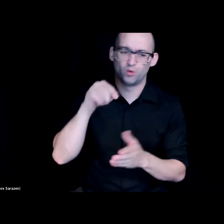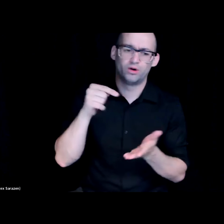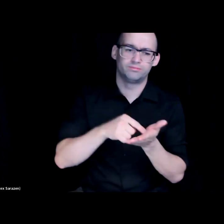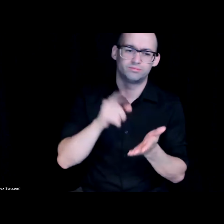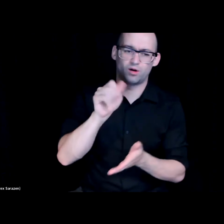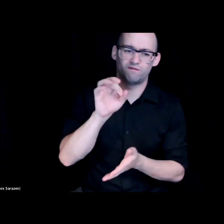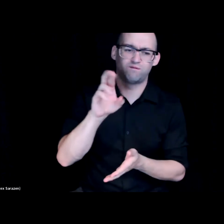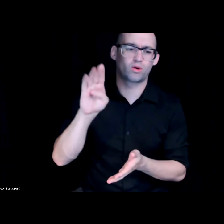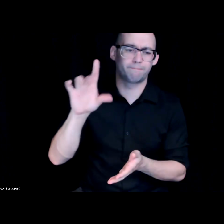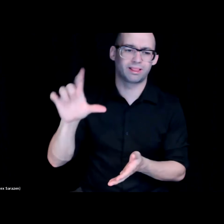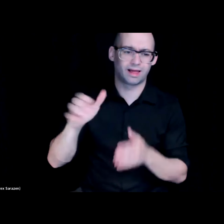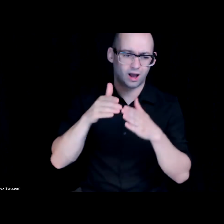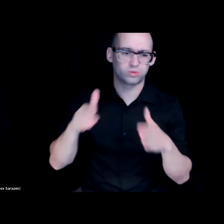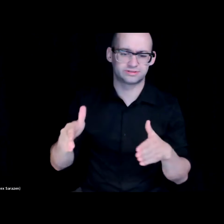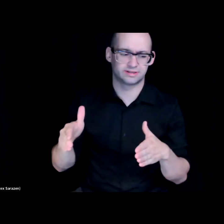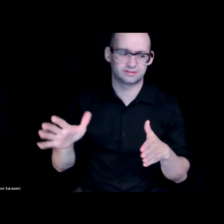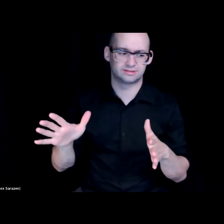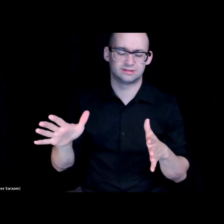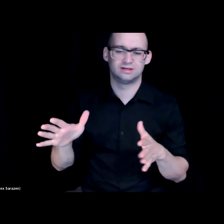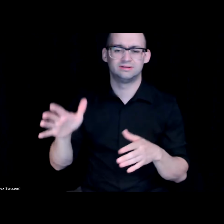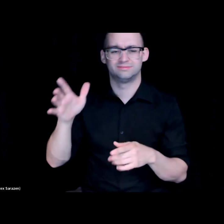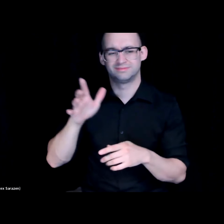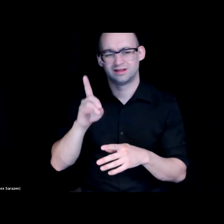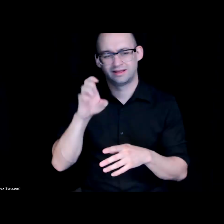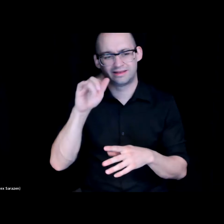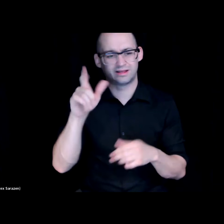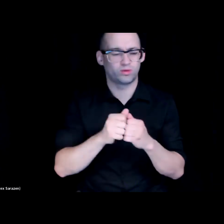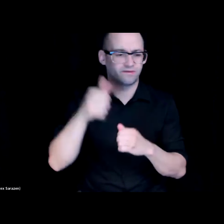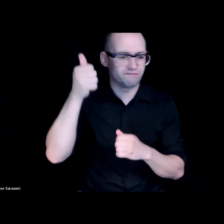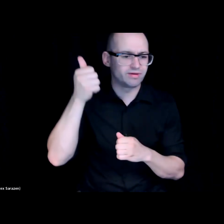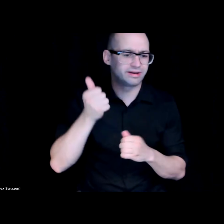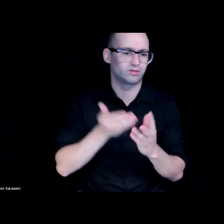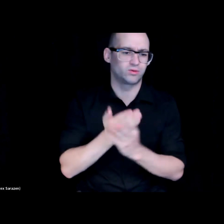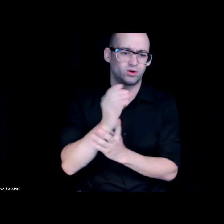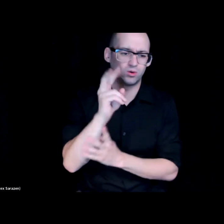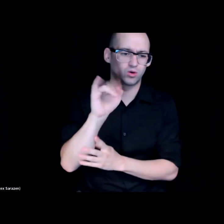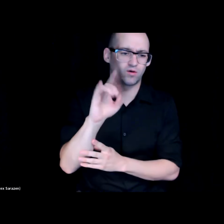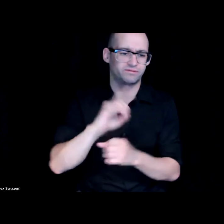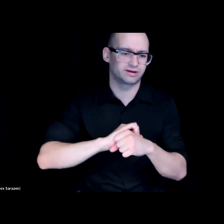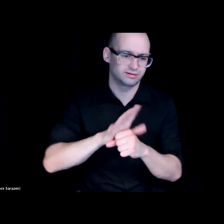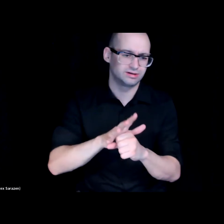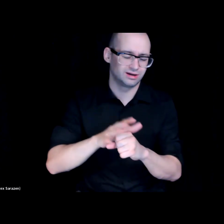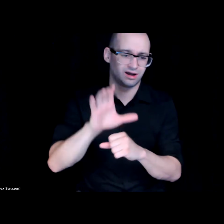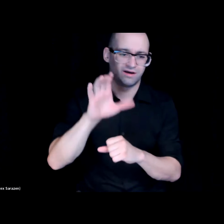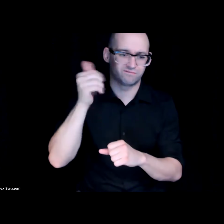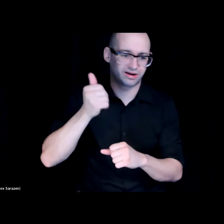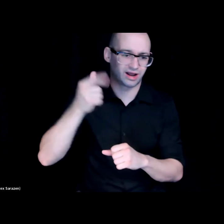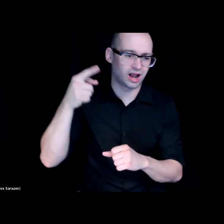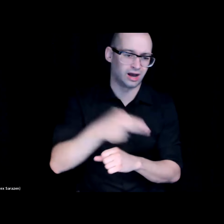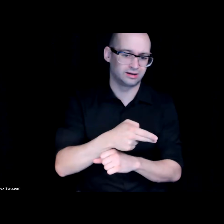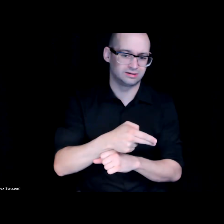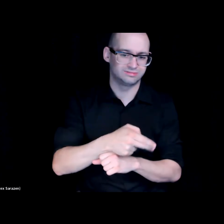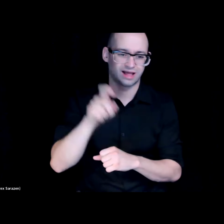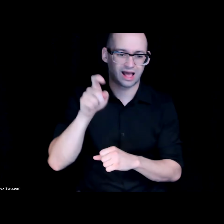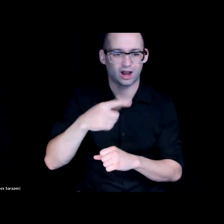or any entity dealing with funding, during COVID, we got our funding cut in half, right? Because a lot of that money had to go to